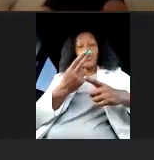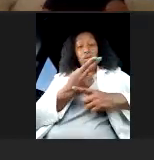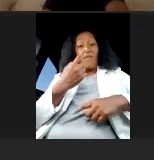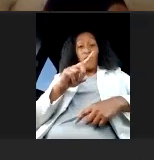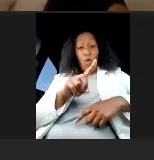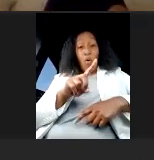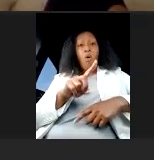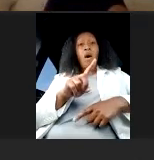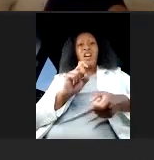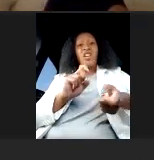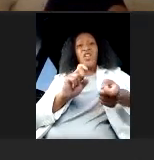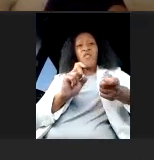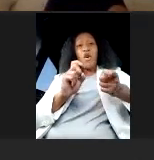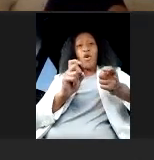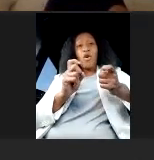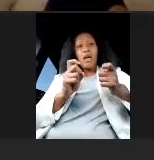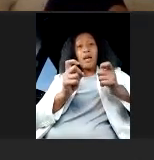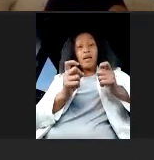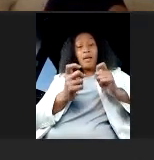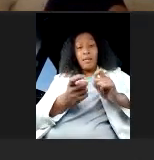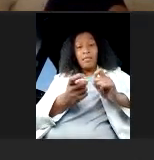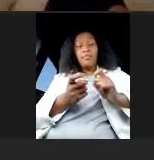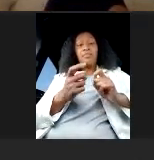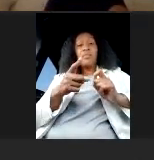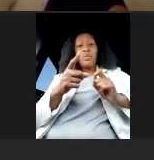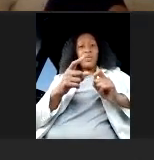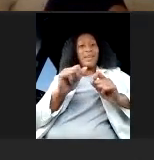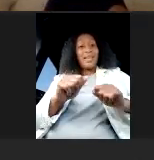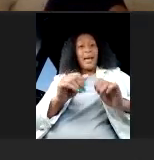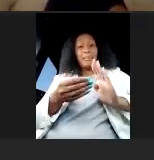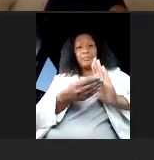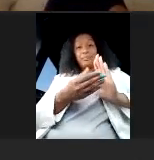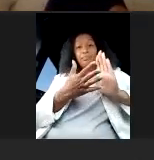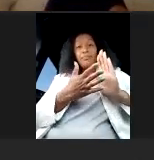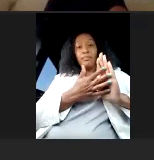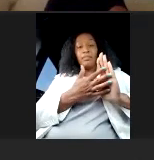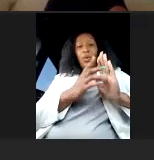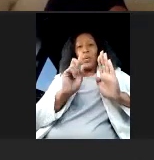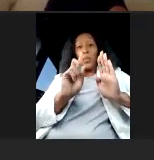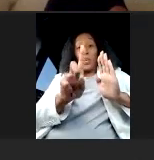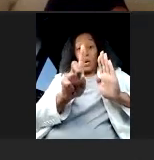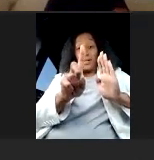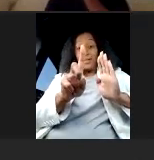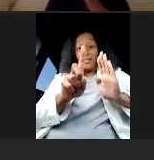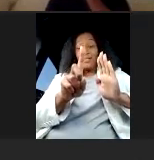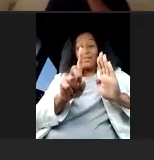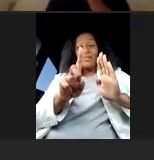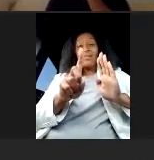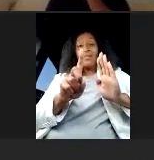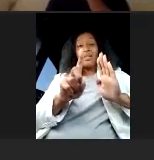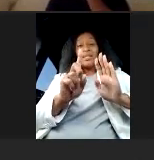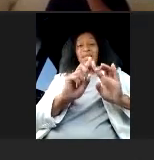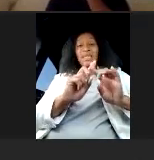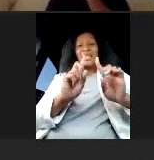fancy way of writing 1. But the great thing about that conversion factor is it'll allow me to go from one unit